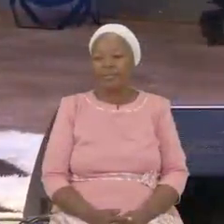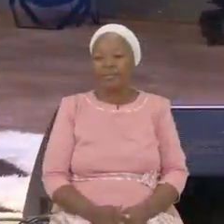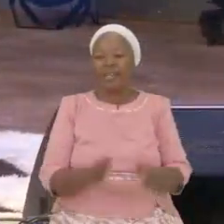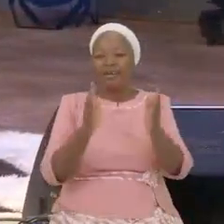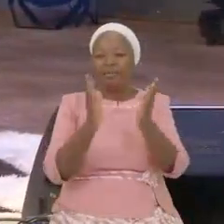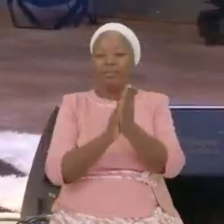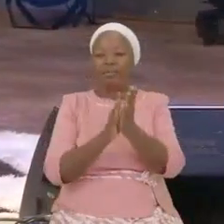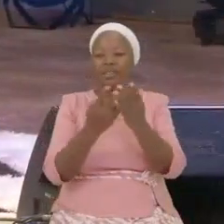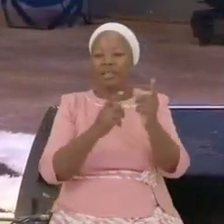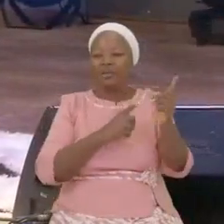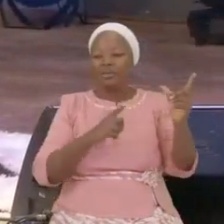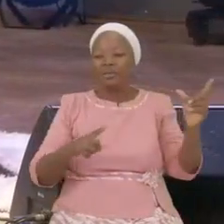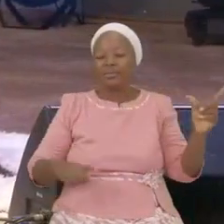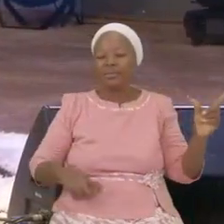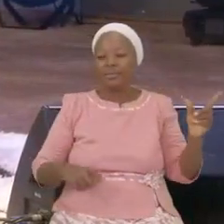Praise the Lord.